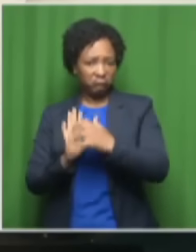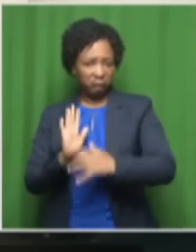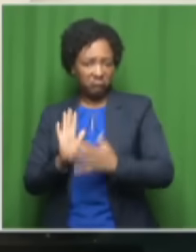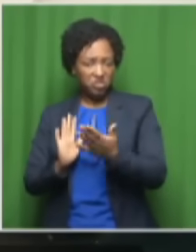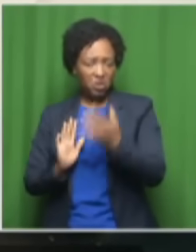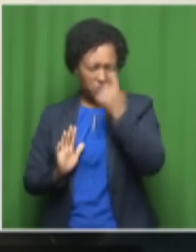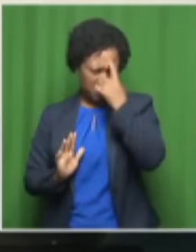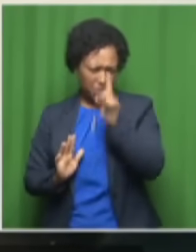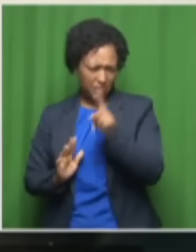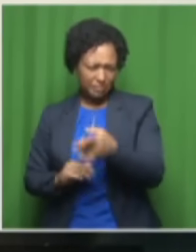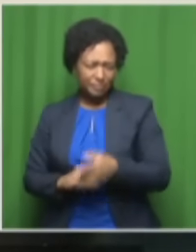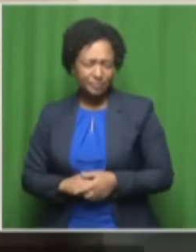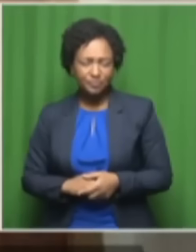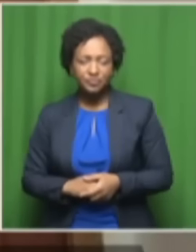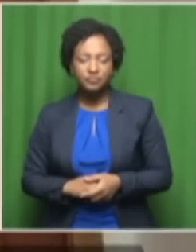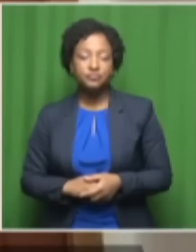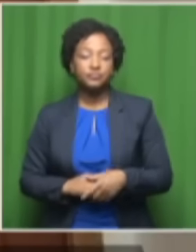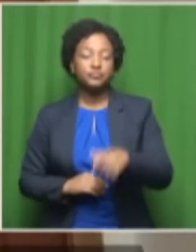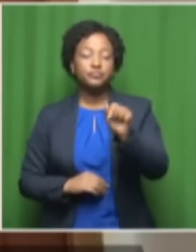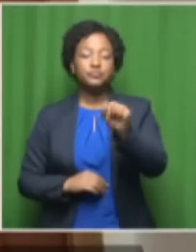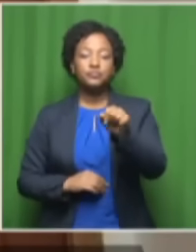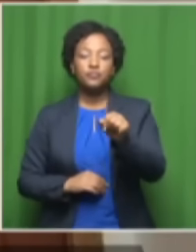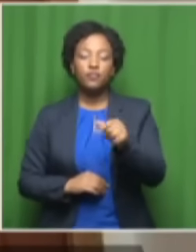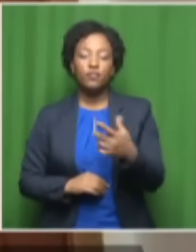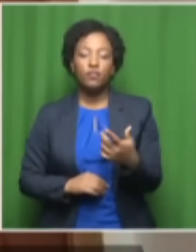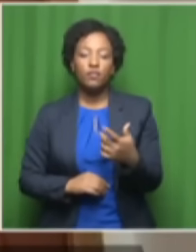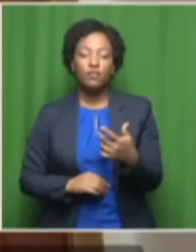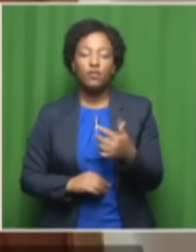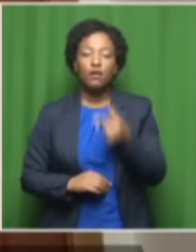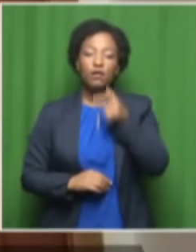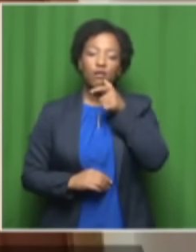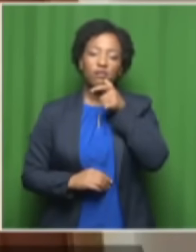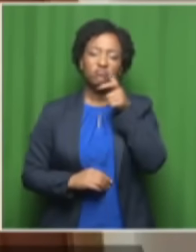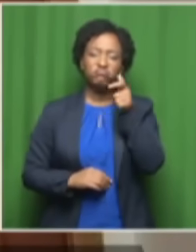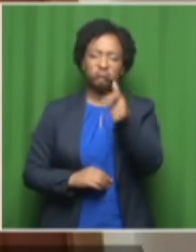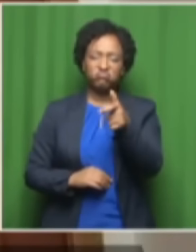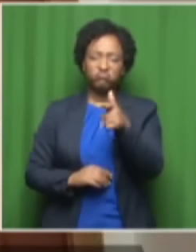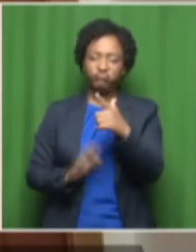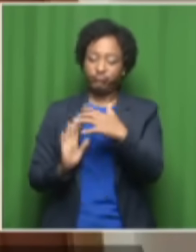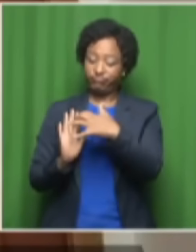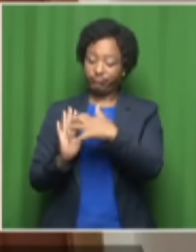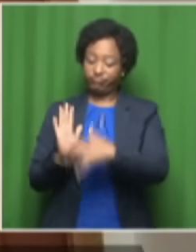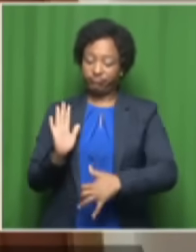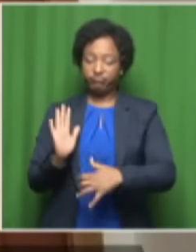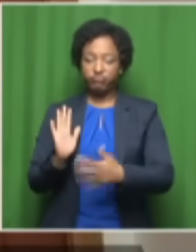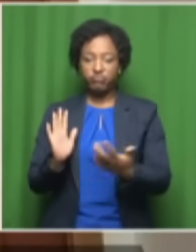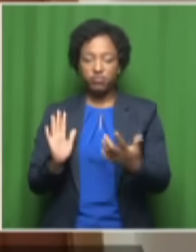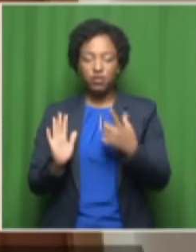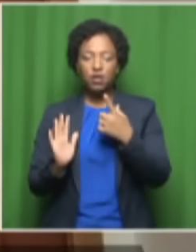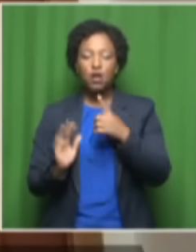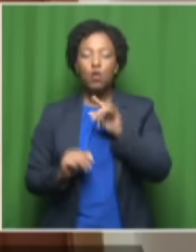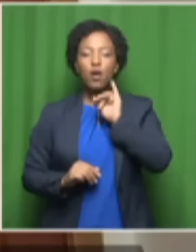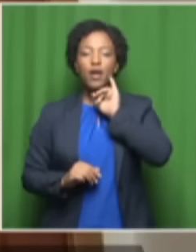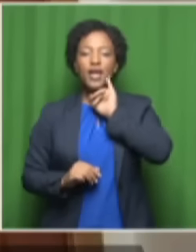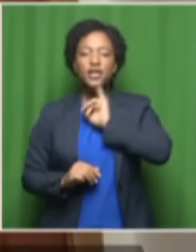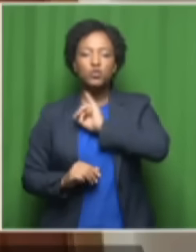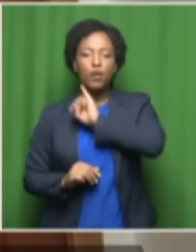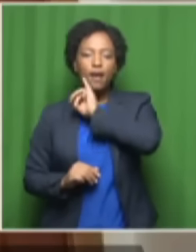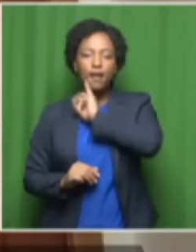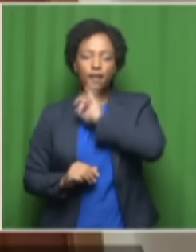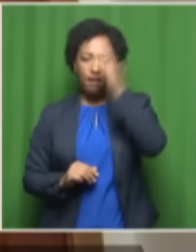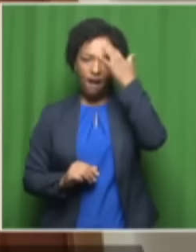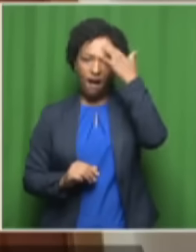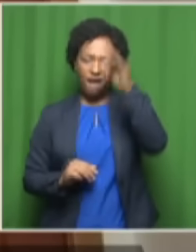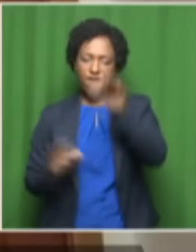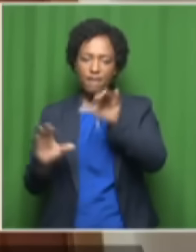Indeed, and I think that what these utterances do is that they say, because if the Israeli government is saying that they won't